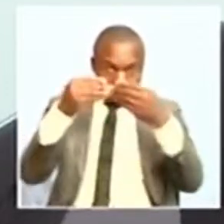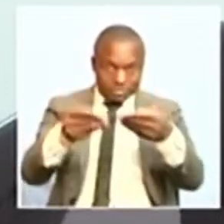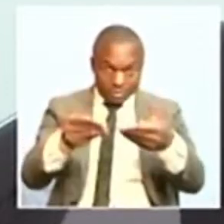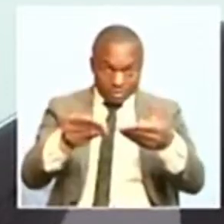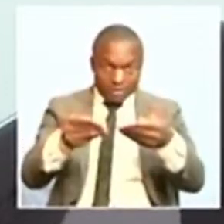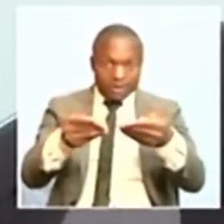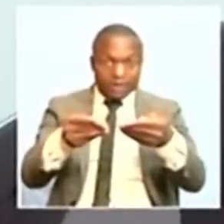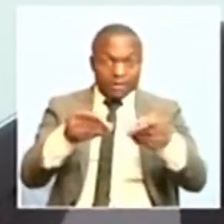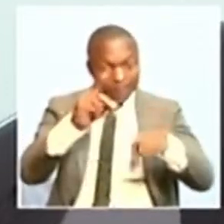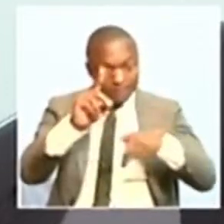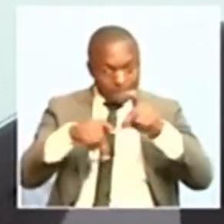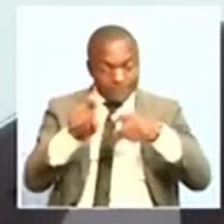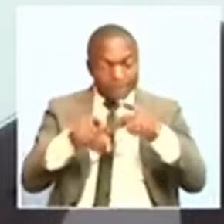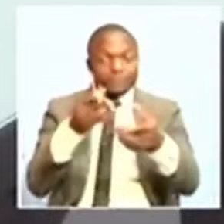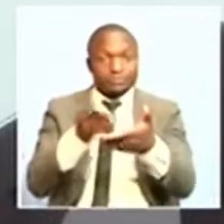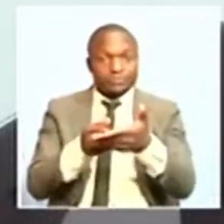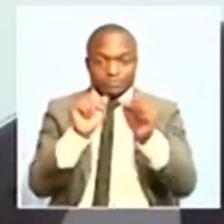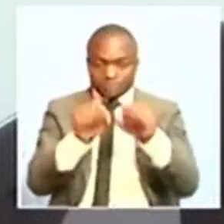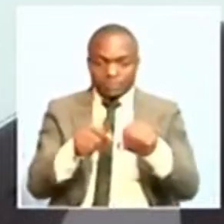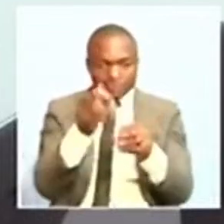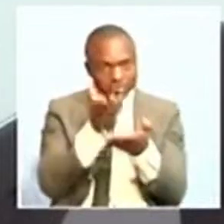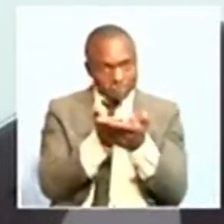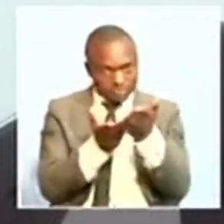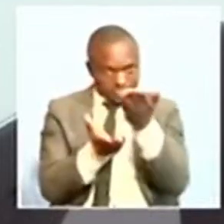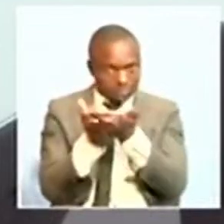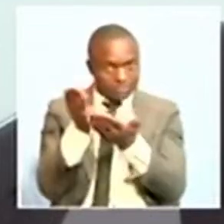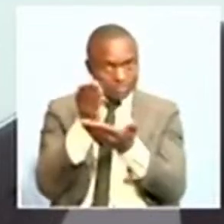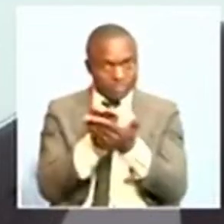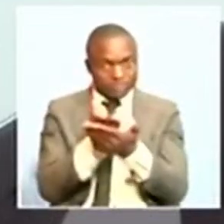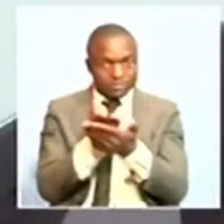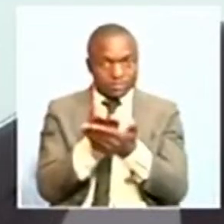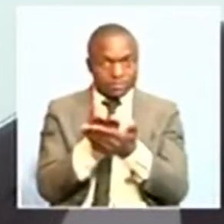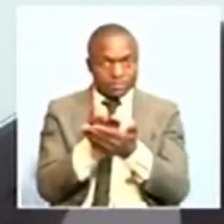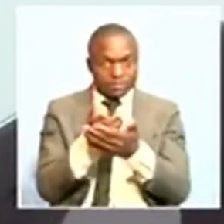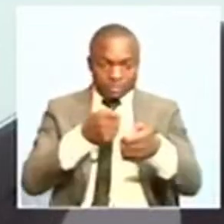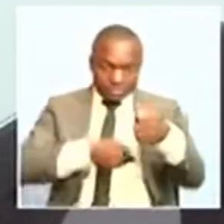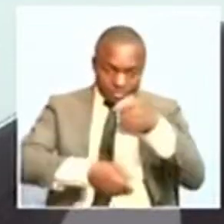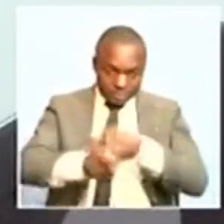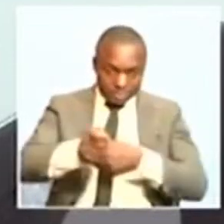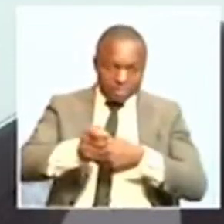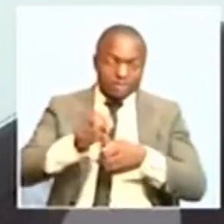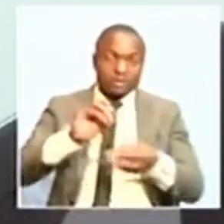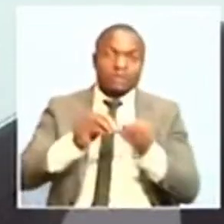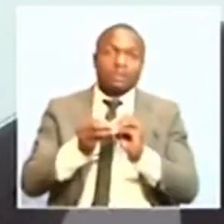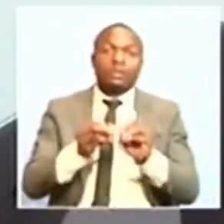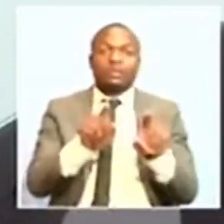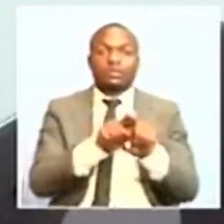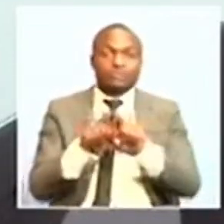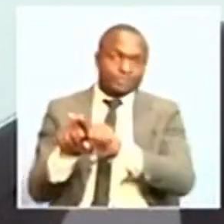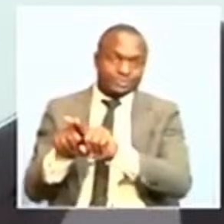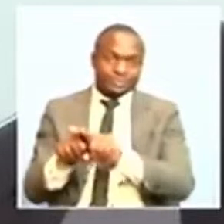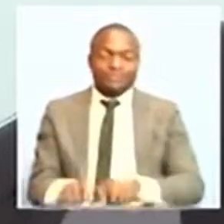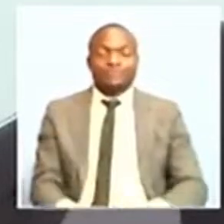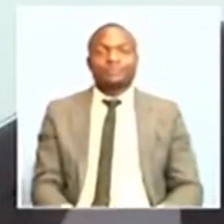consumers, and this may contribute to inflation eventually.